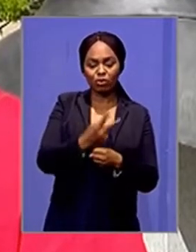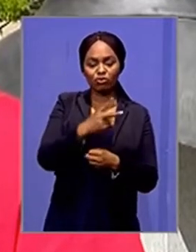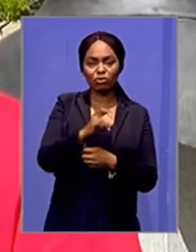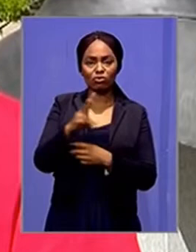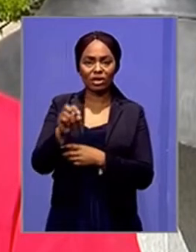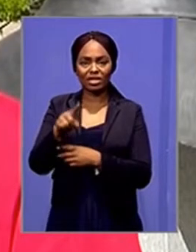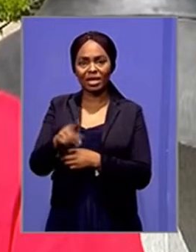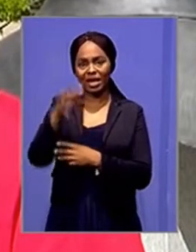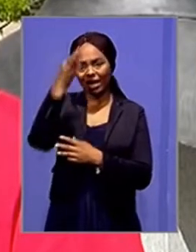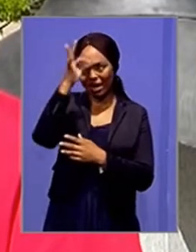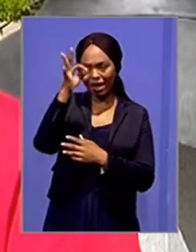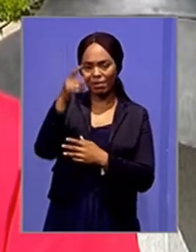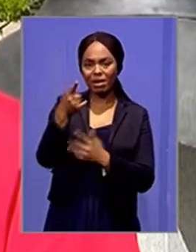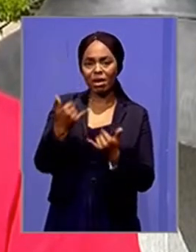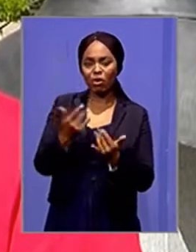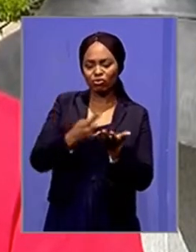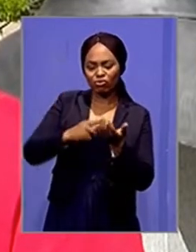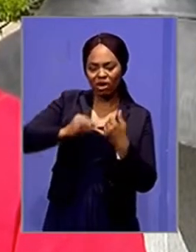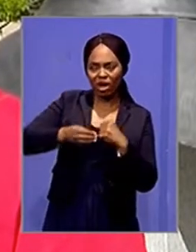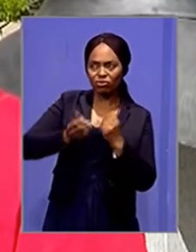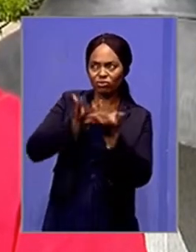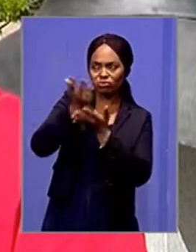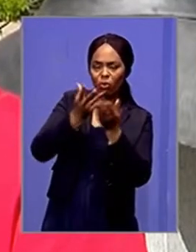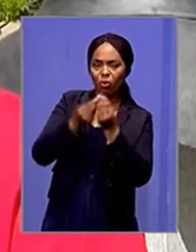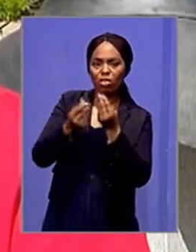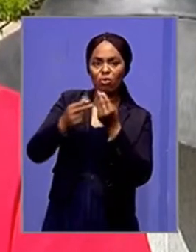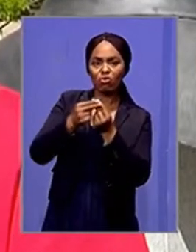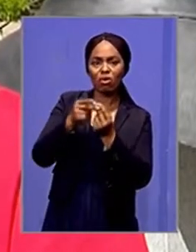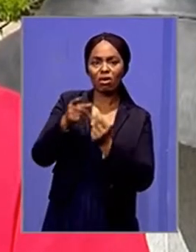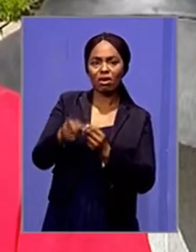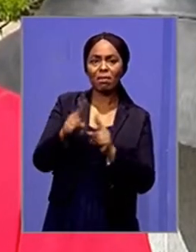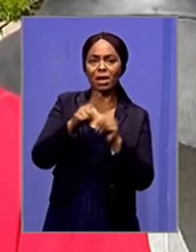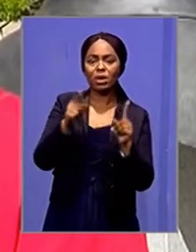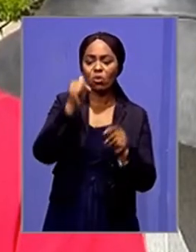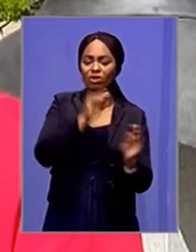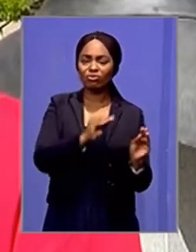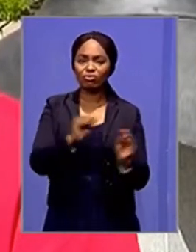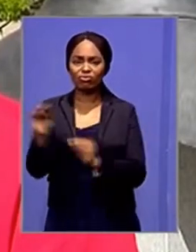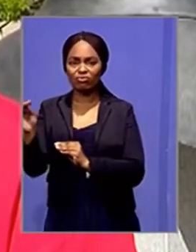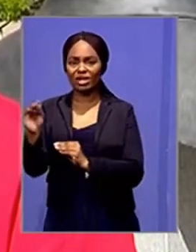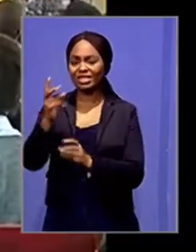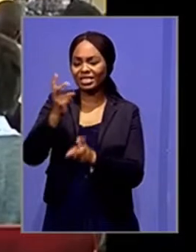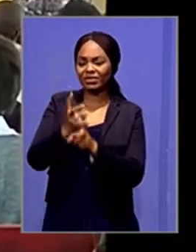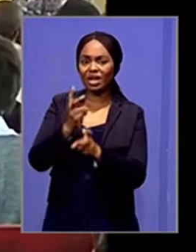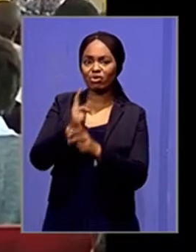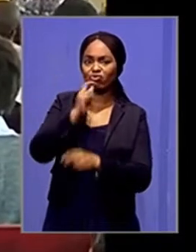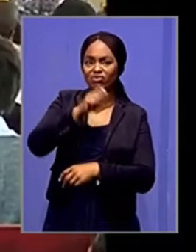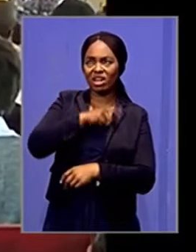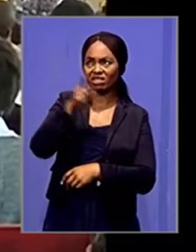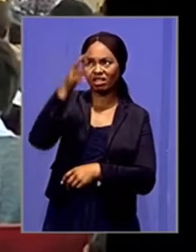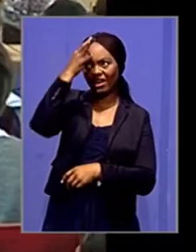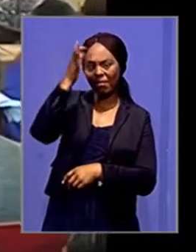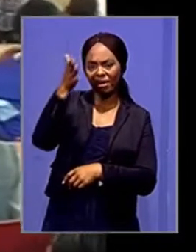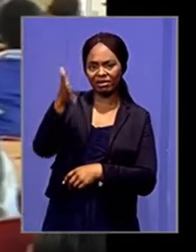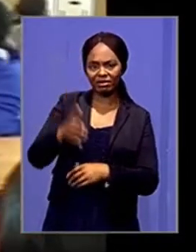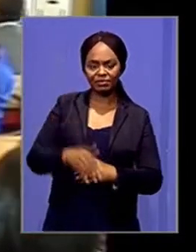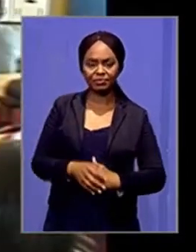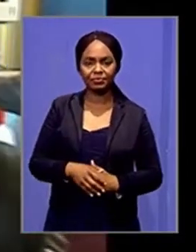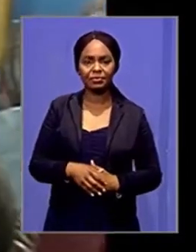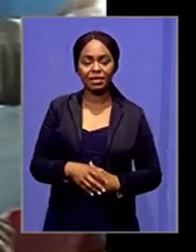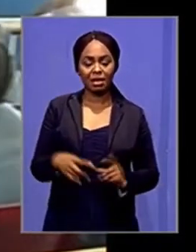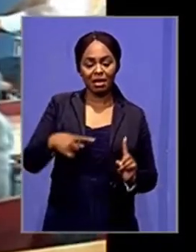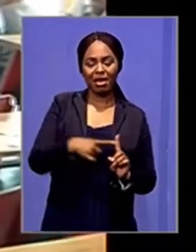from it unilaterally. So when you delay it, it just tells workers that it's difficult to trust government to honor its commitment. Letona ha le rata ho tshwaela mabapi